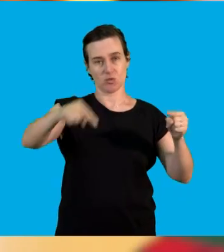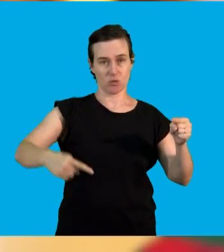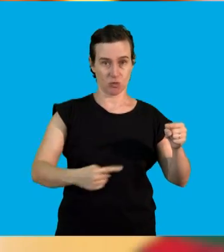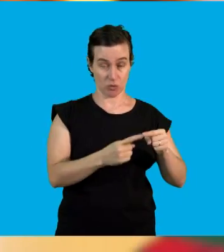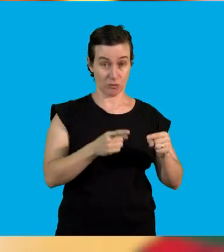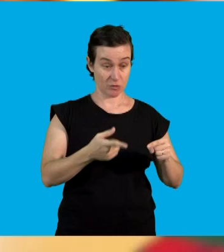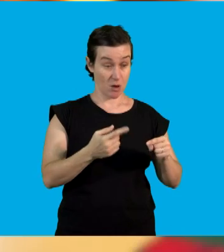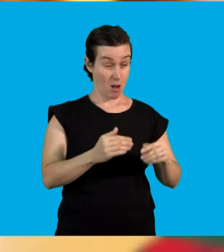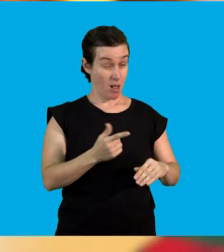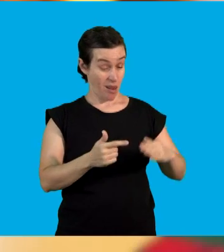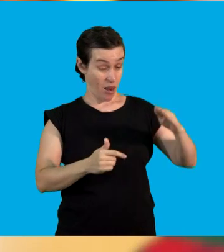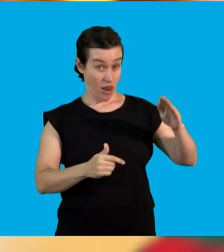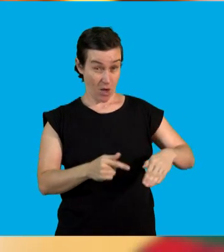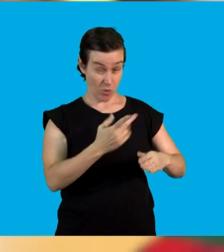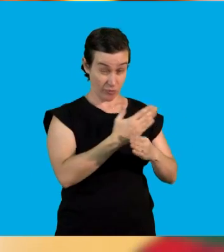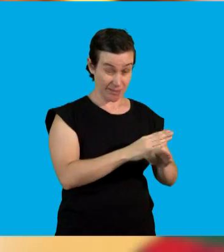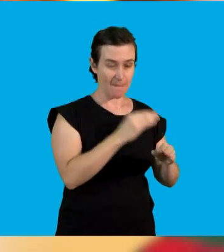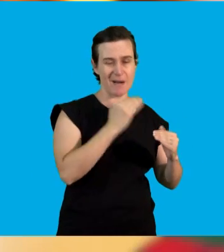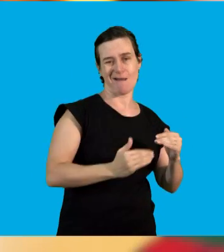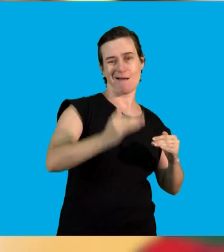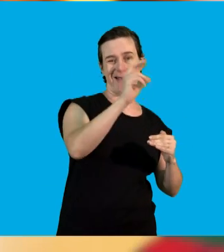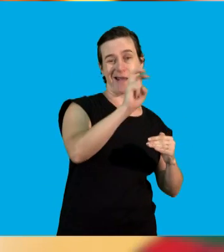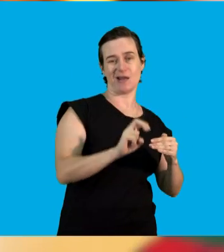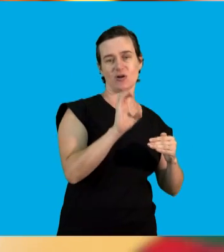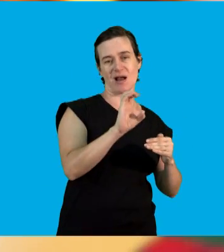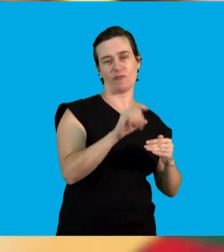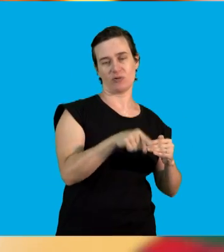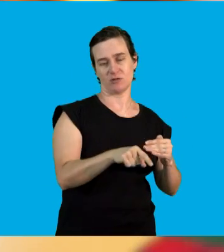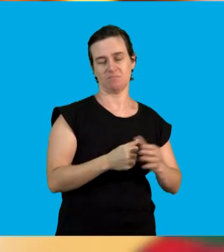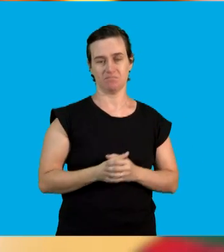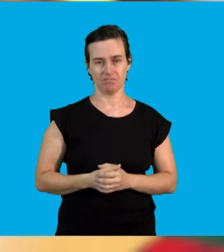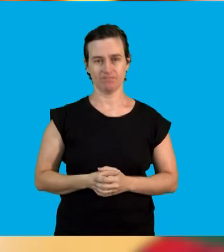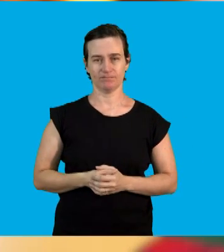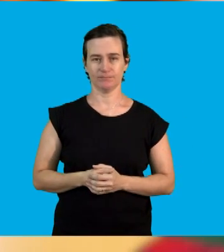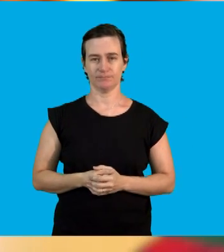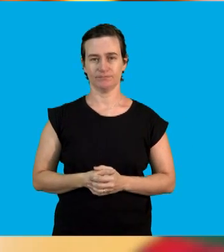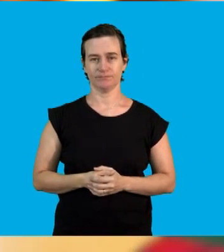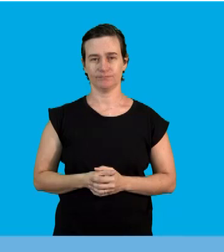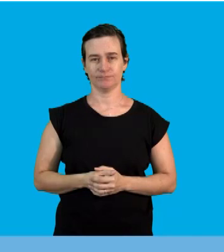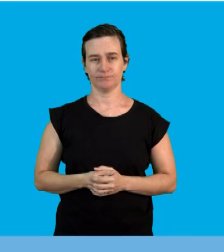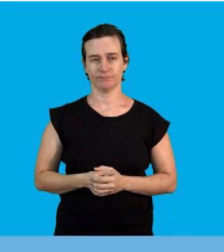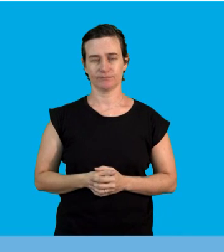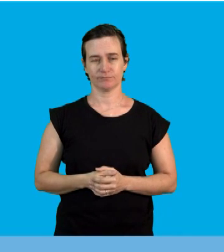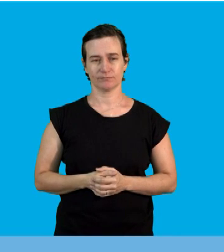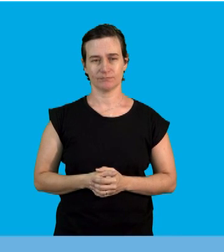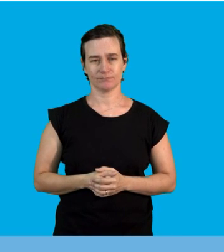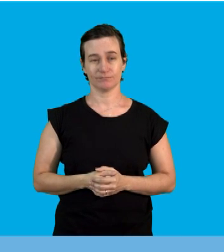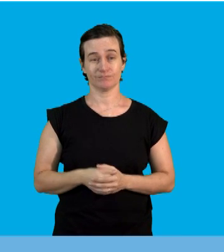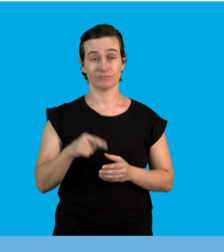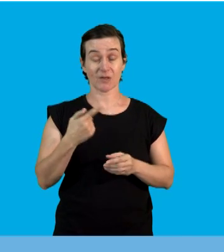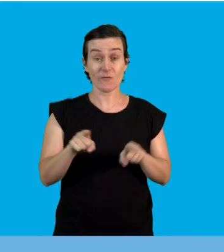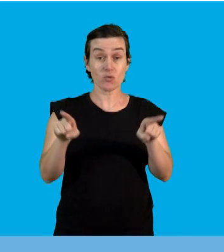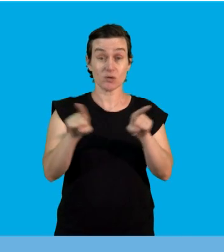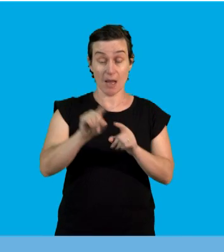The lower the resistance of the circuit, the higher the current. Furthermore, For the same